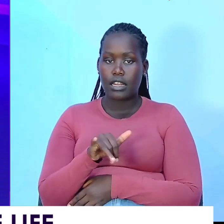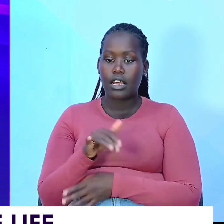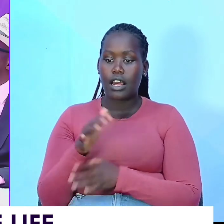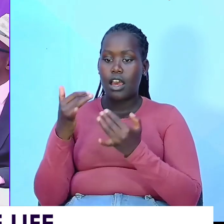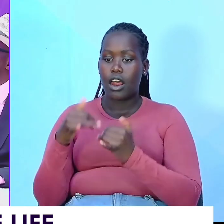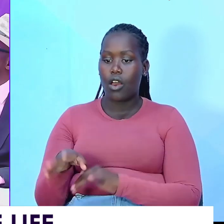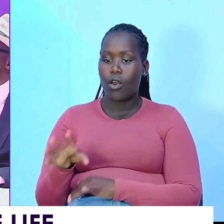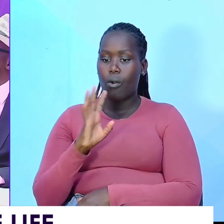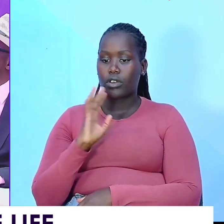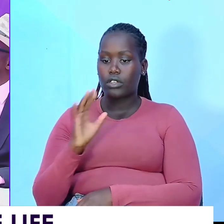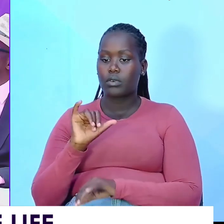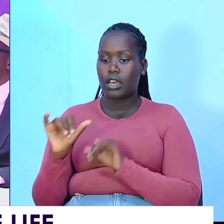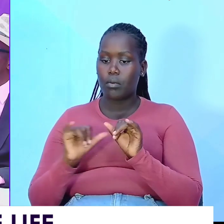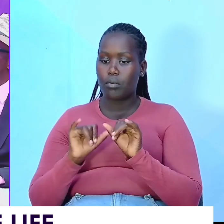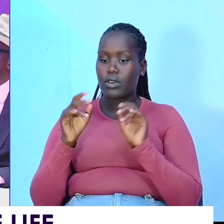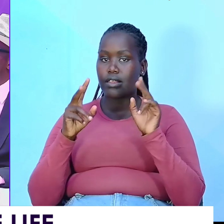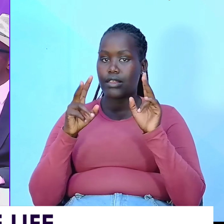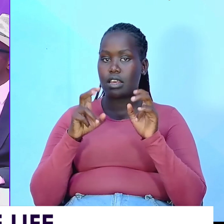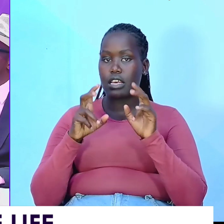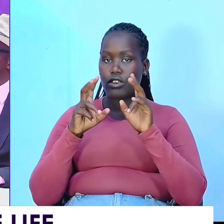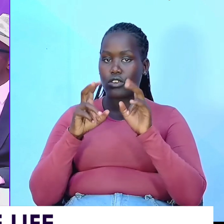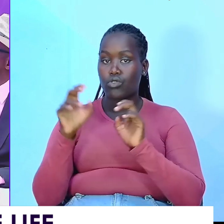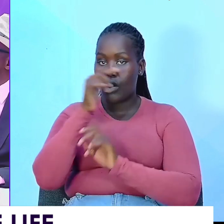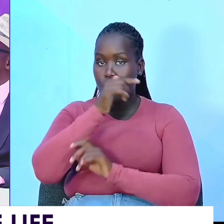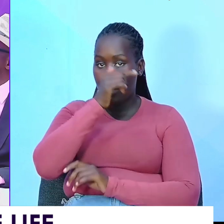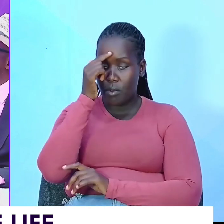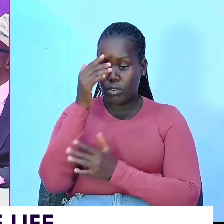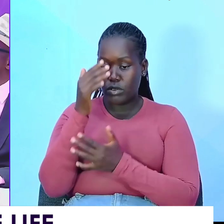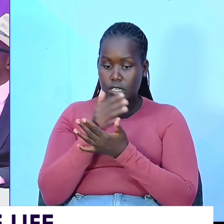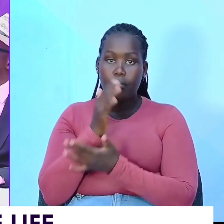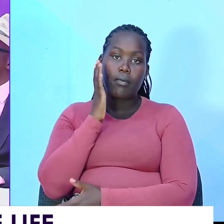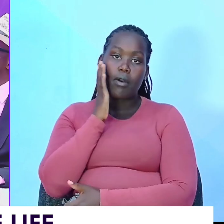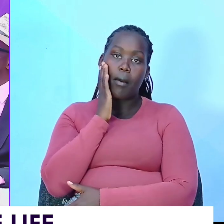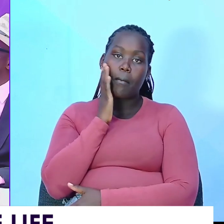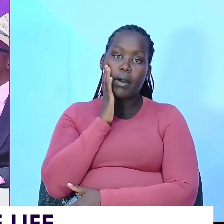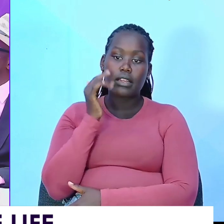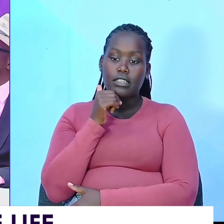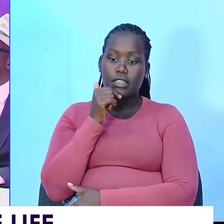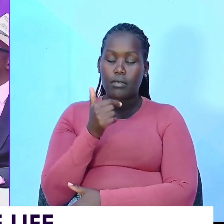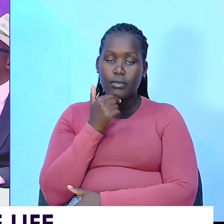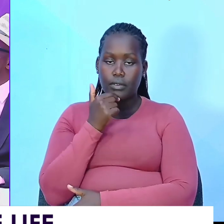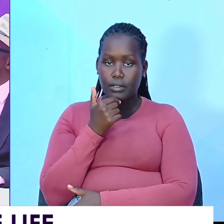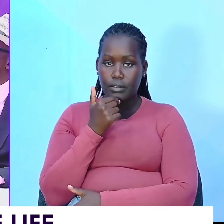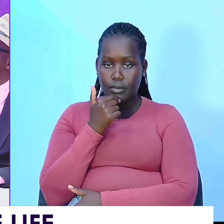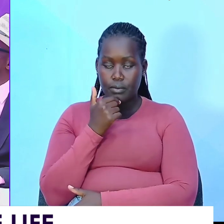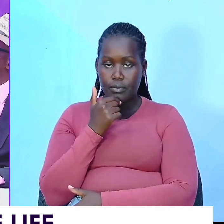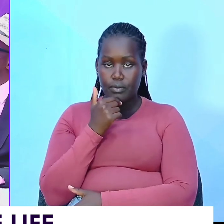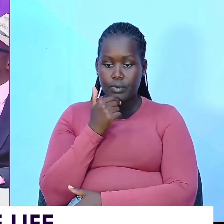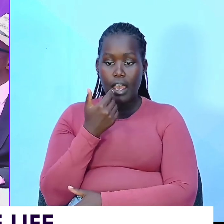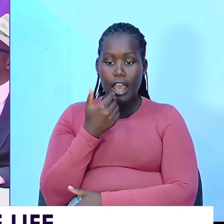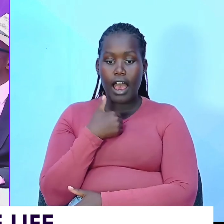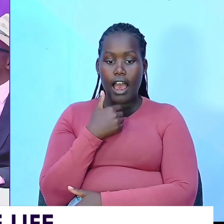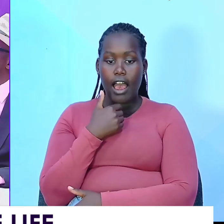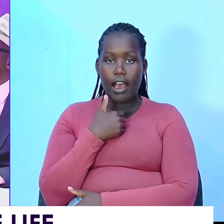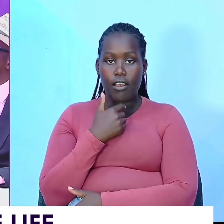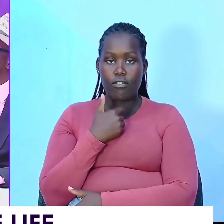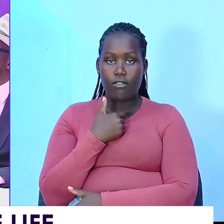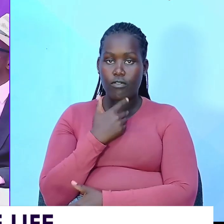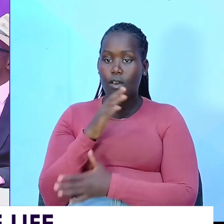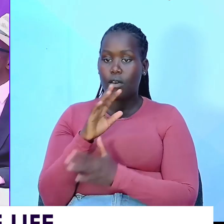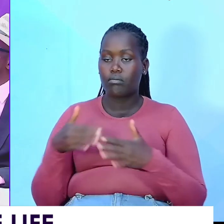about that issue? Because some mothers, I'm told, have given